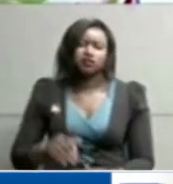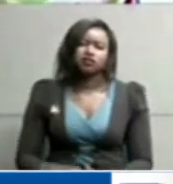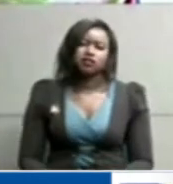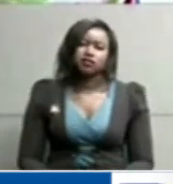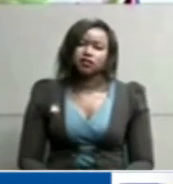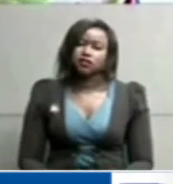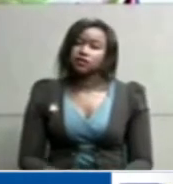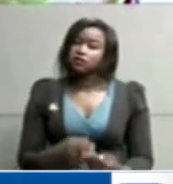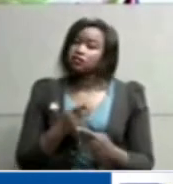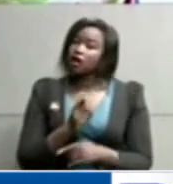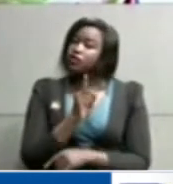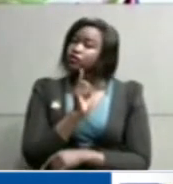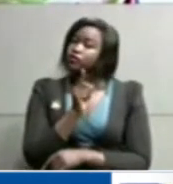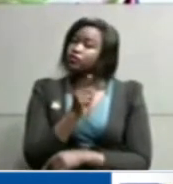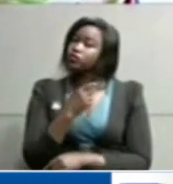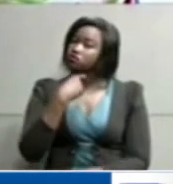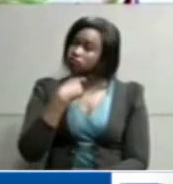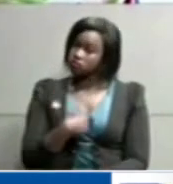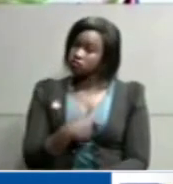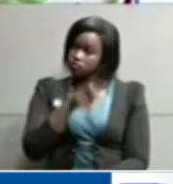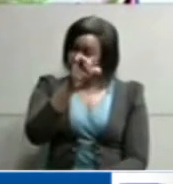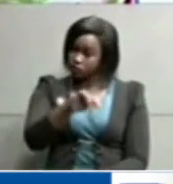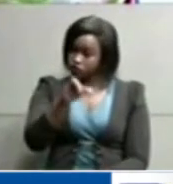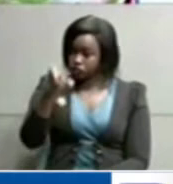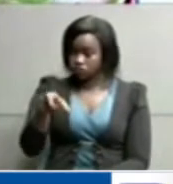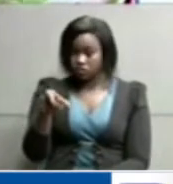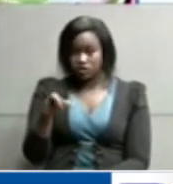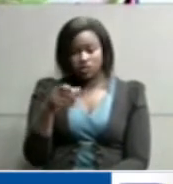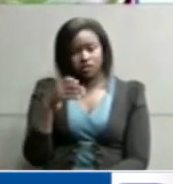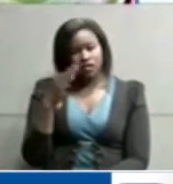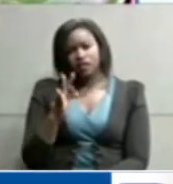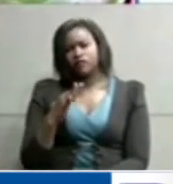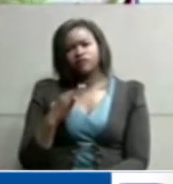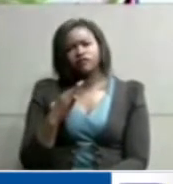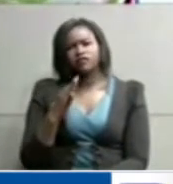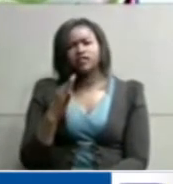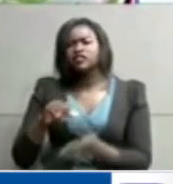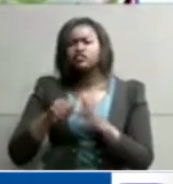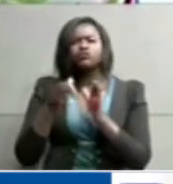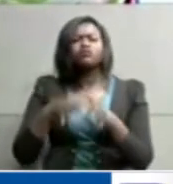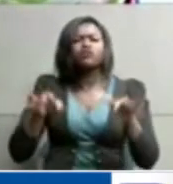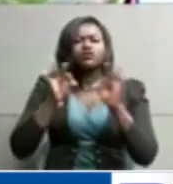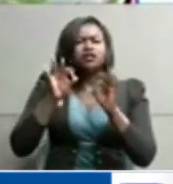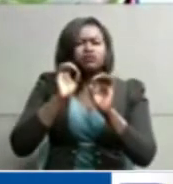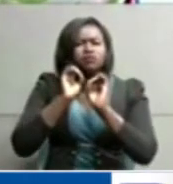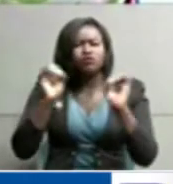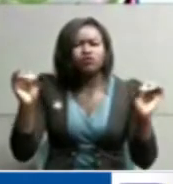But you, at the individual level, if you don't have to, please